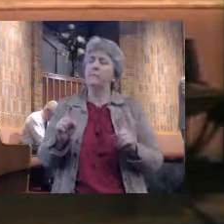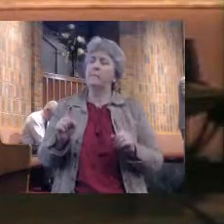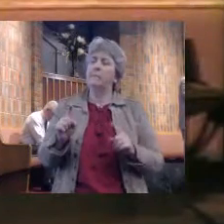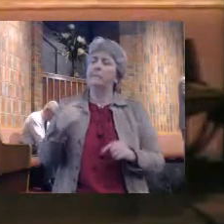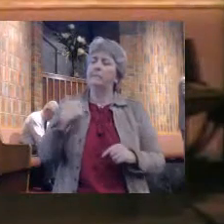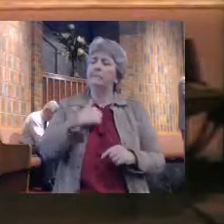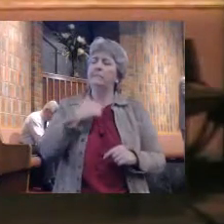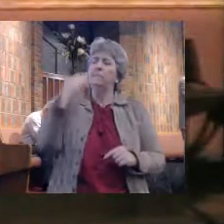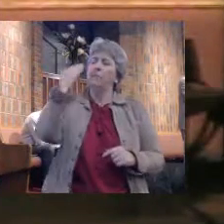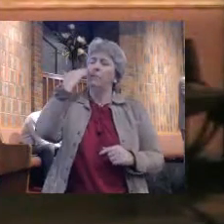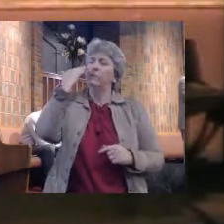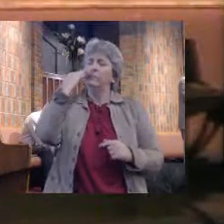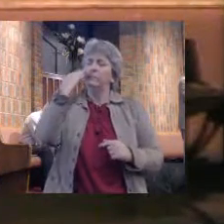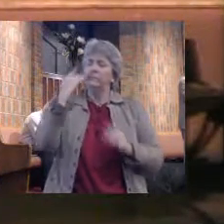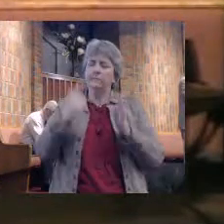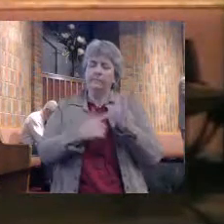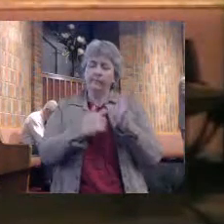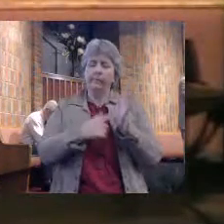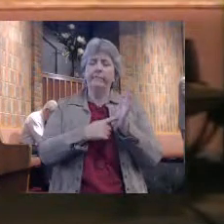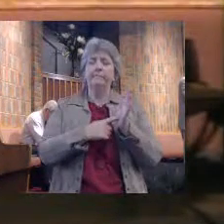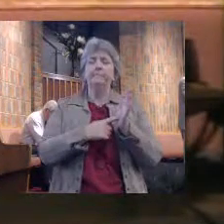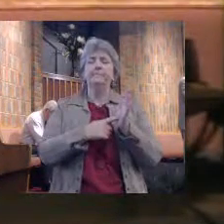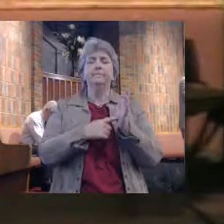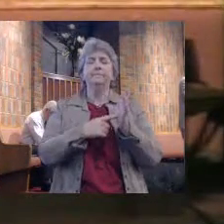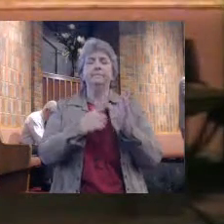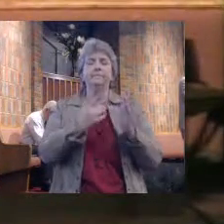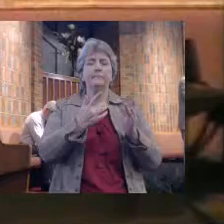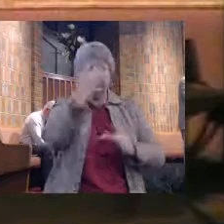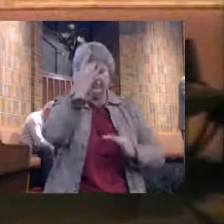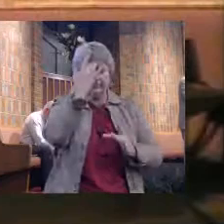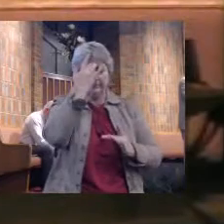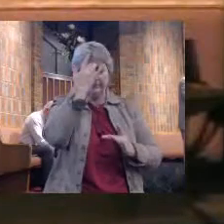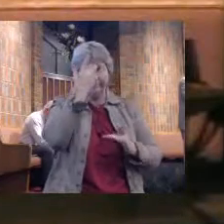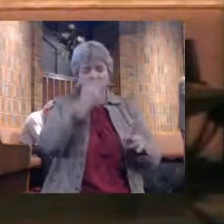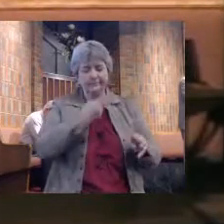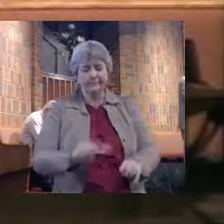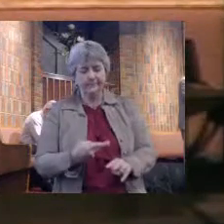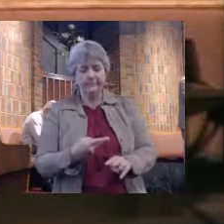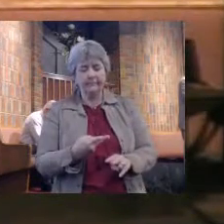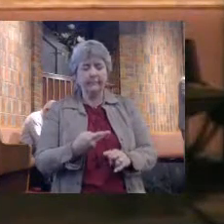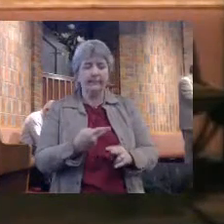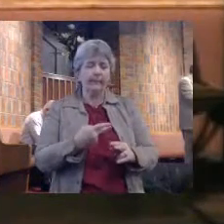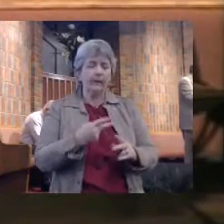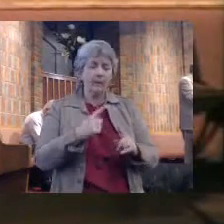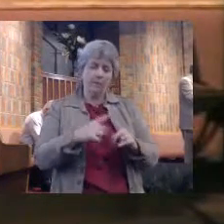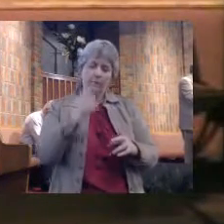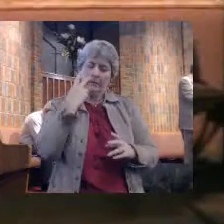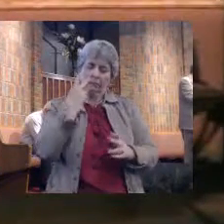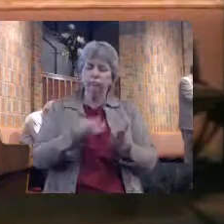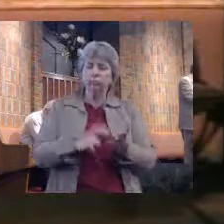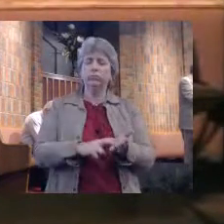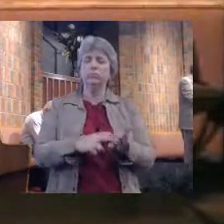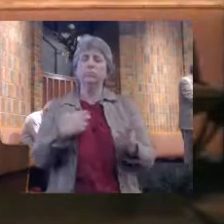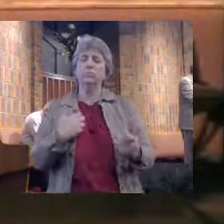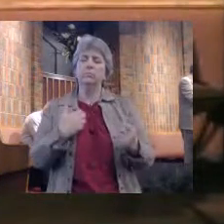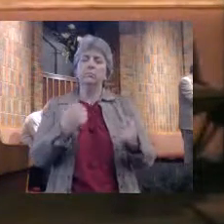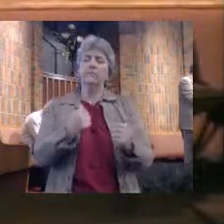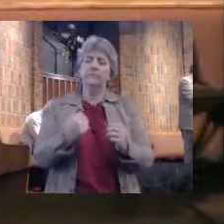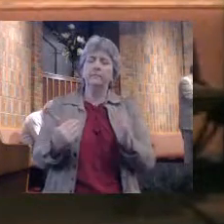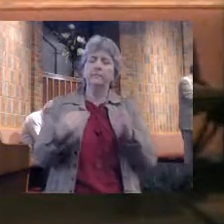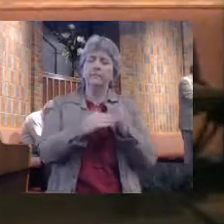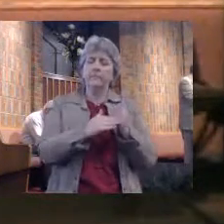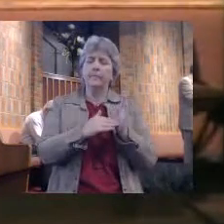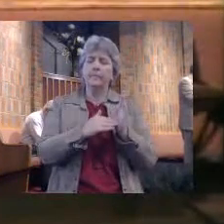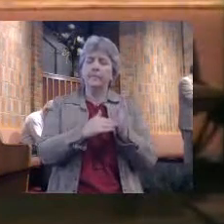sometimes we do get down in sickness or in health. And hopefully, Father, they can bounce back and be with us once again.